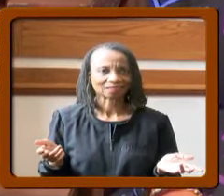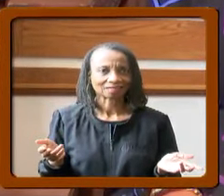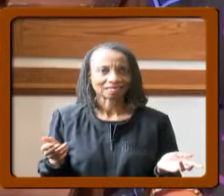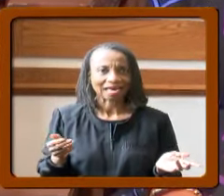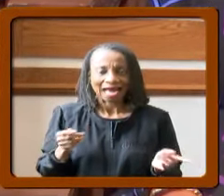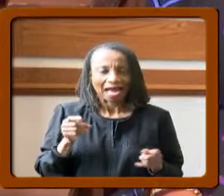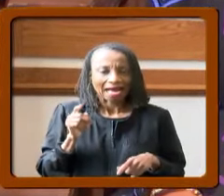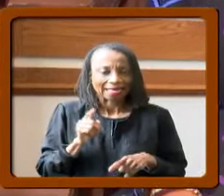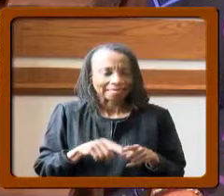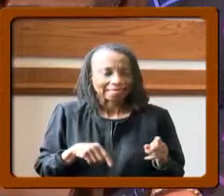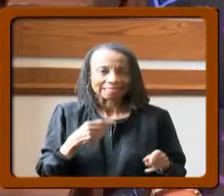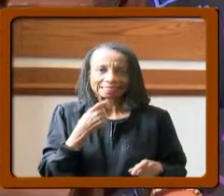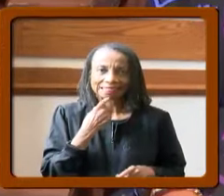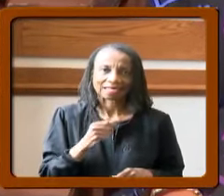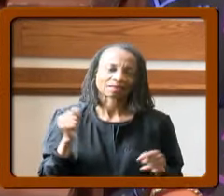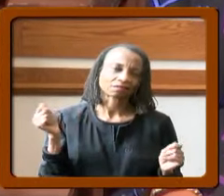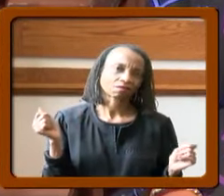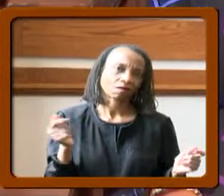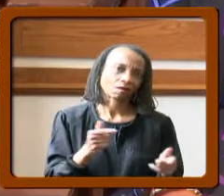I can't tell it all.